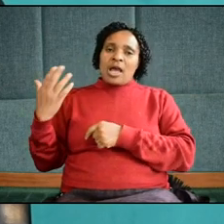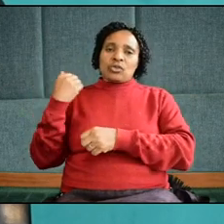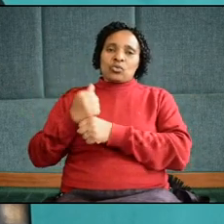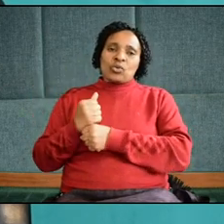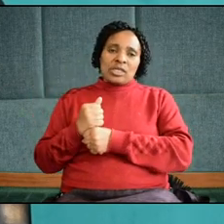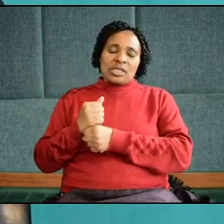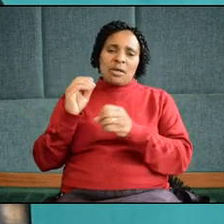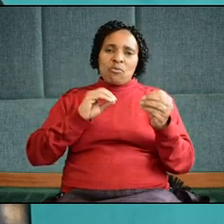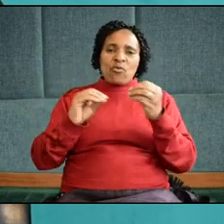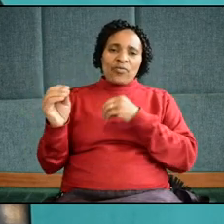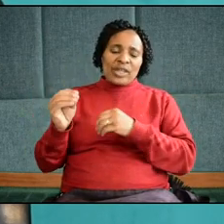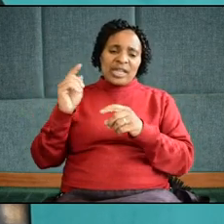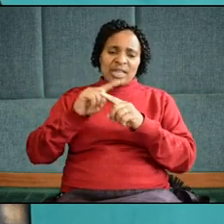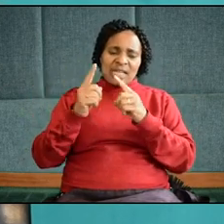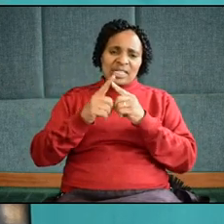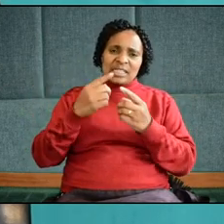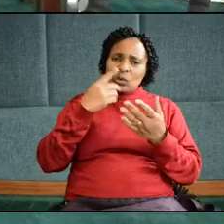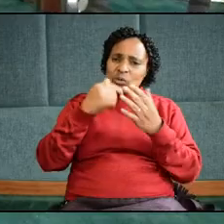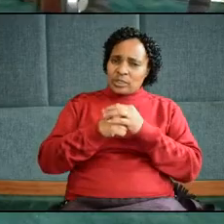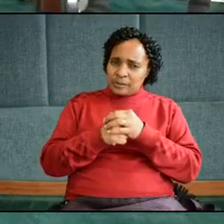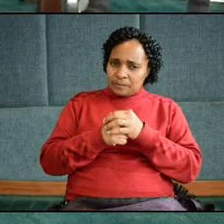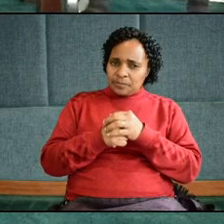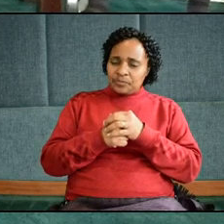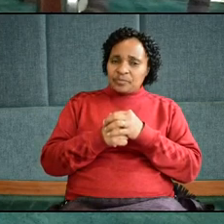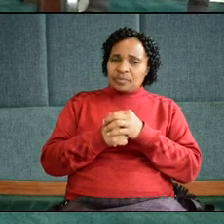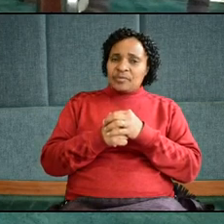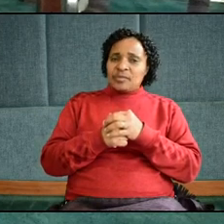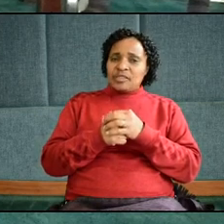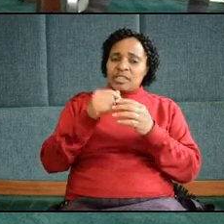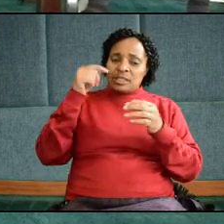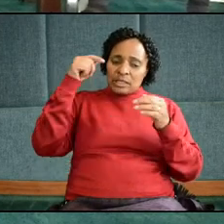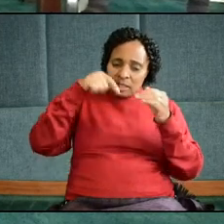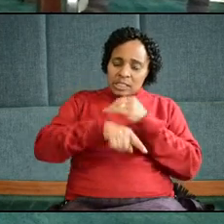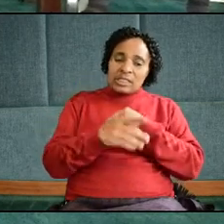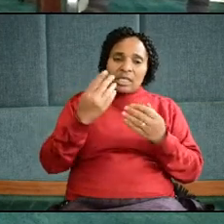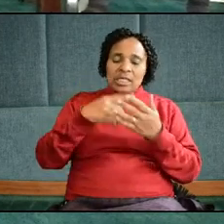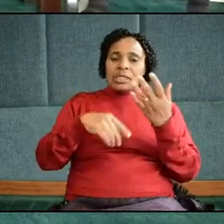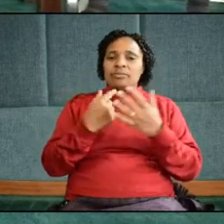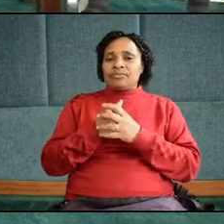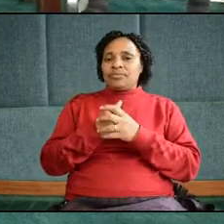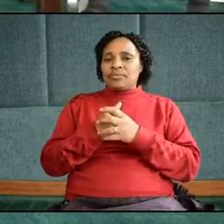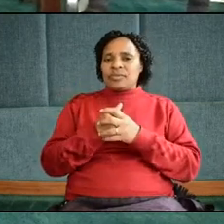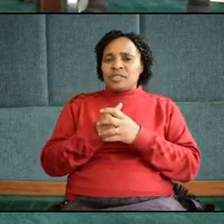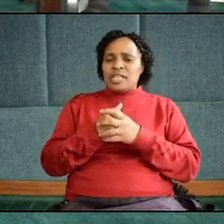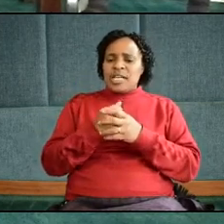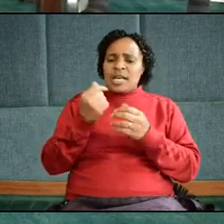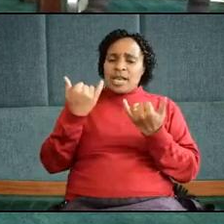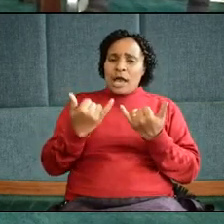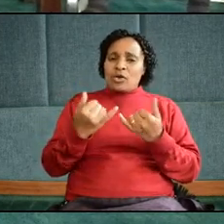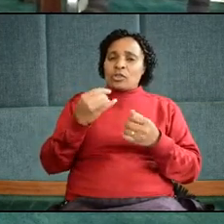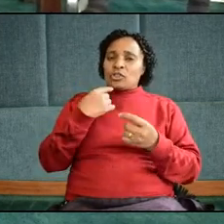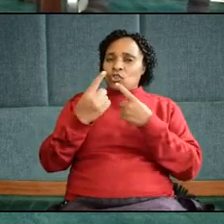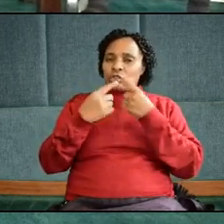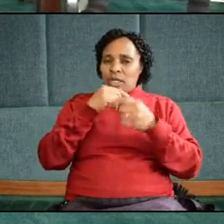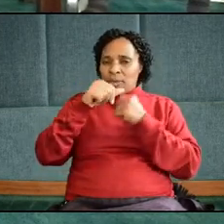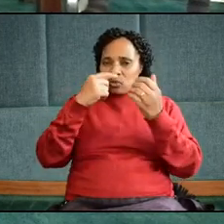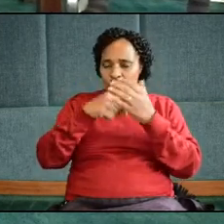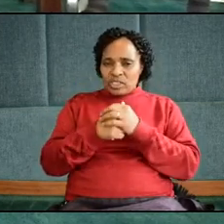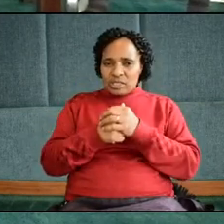moving on, the Father Insight, I'd like Steve to read that for us, the Father Insight. Okay, so the Father Insight states